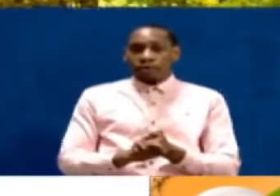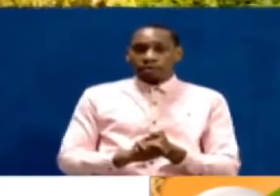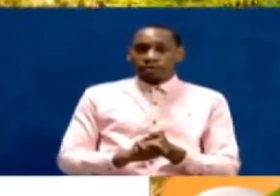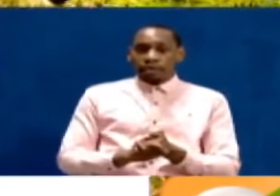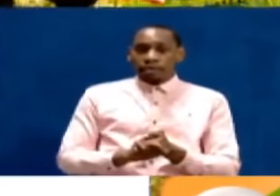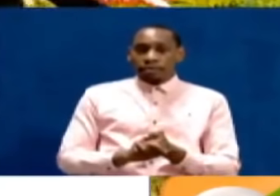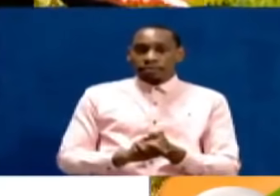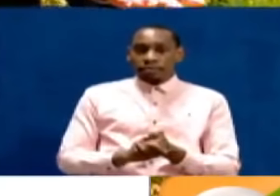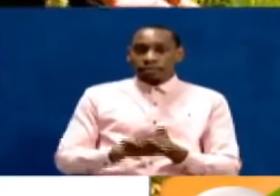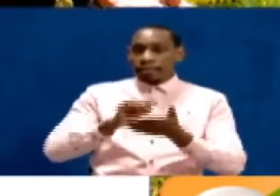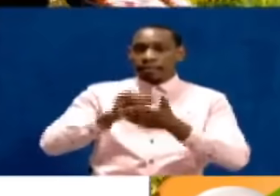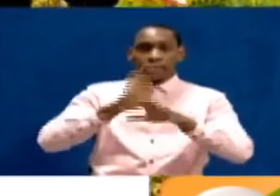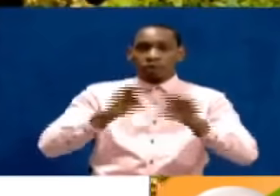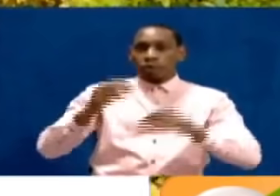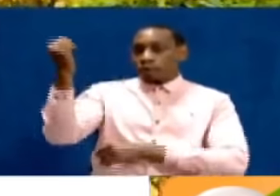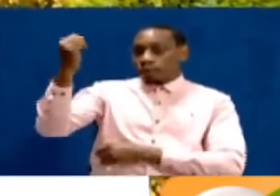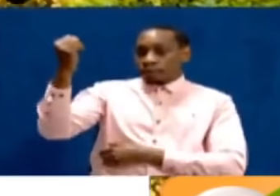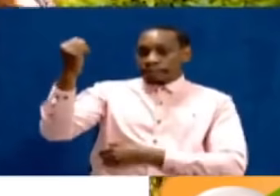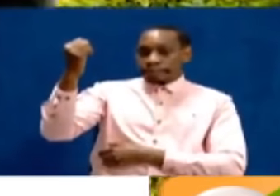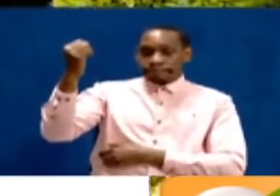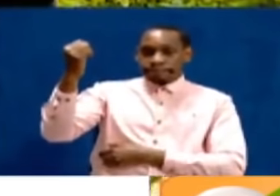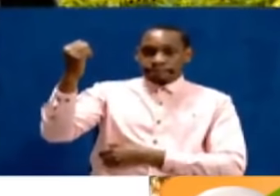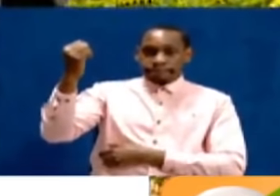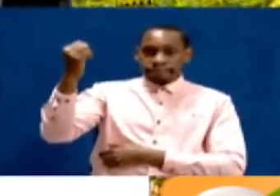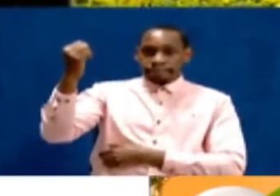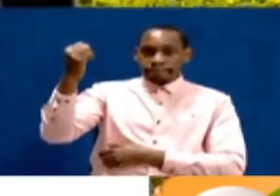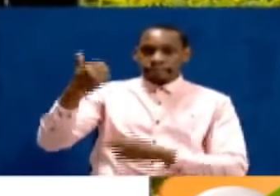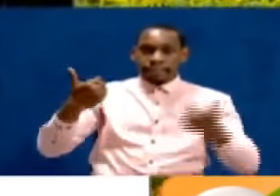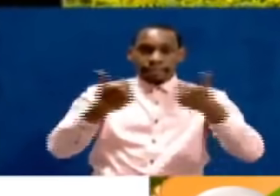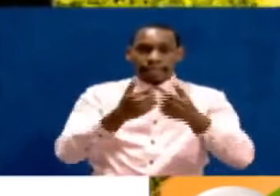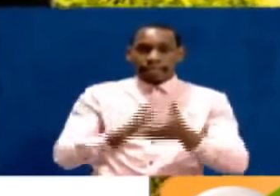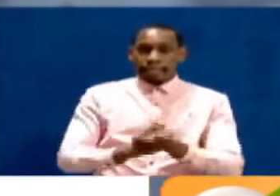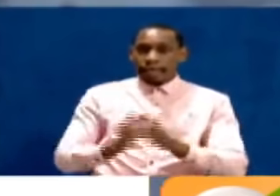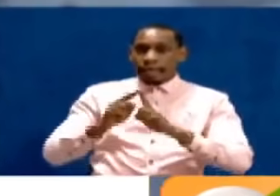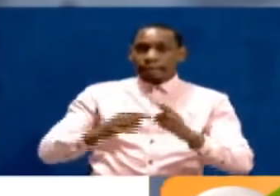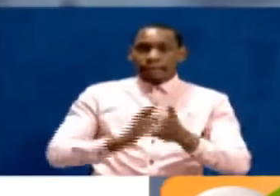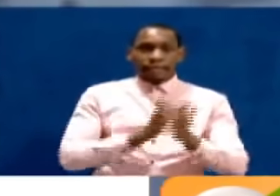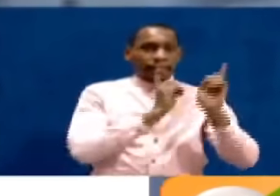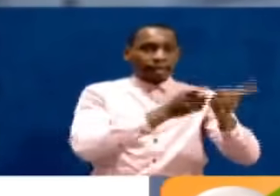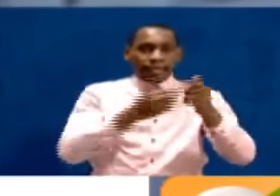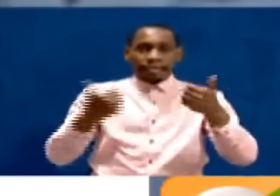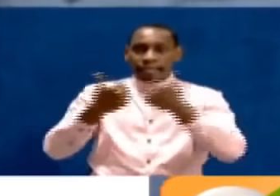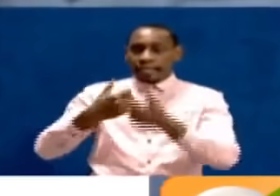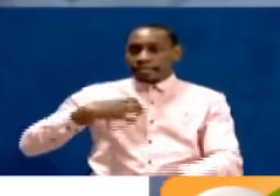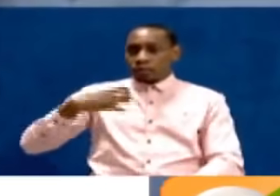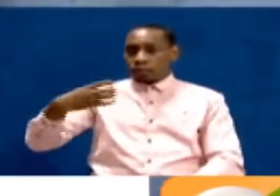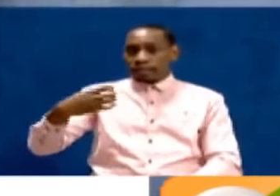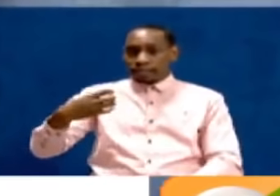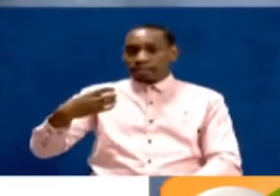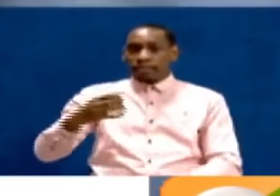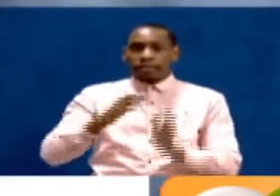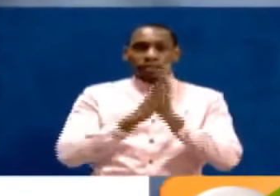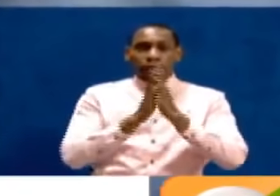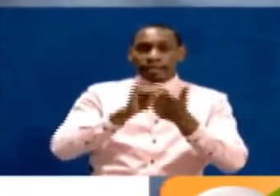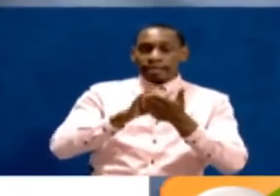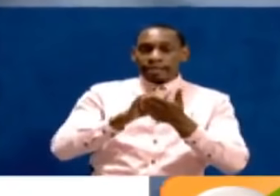cheap ploy for political mm-hmm. Gain. But the hustler versus dynasties narrative makes